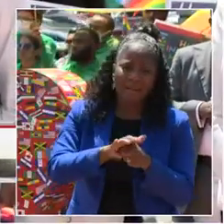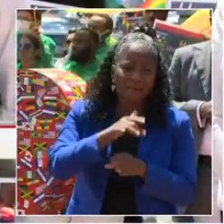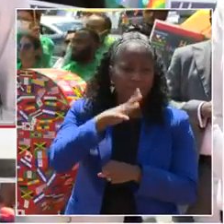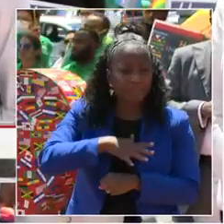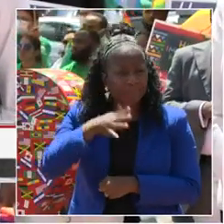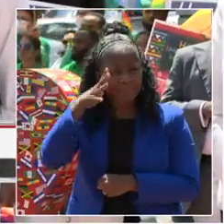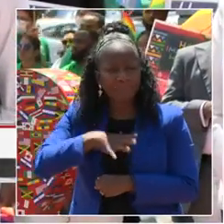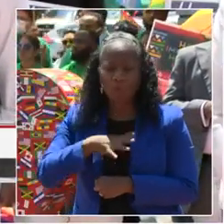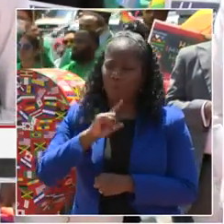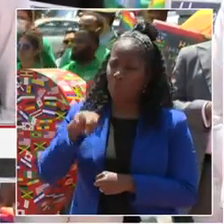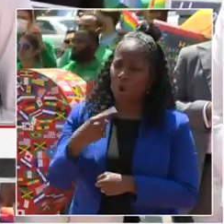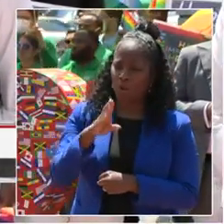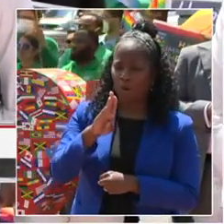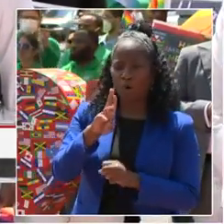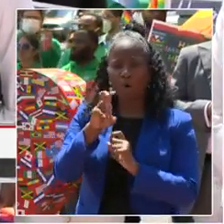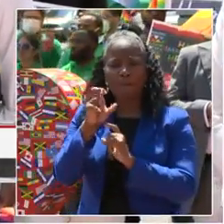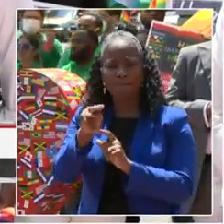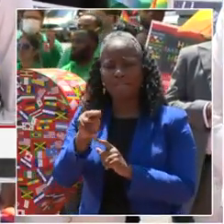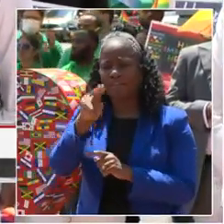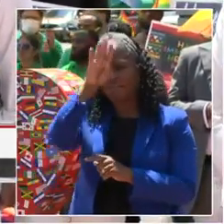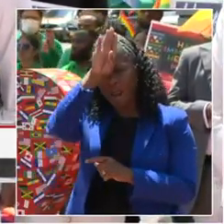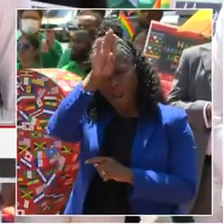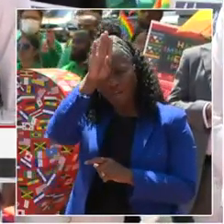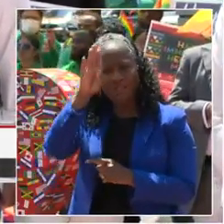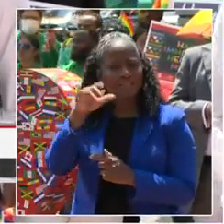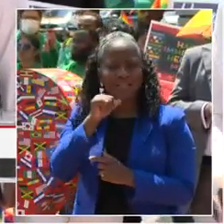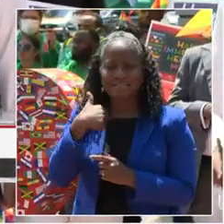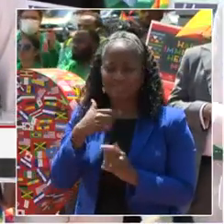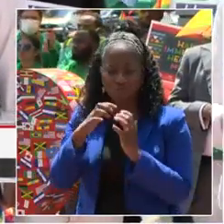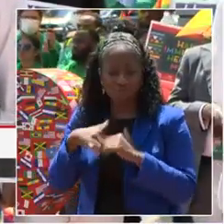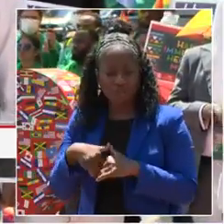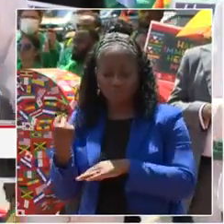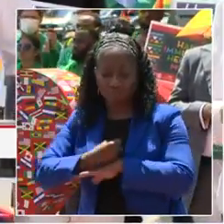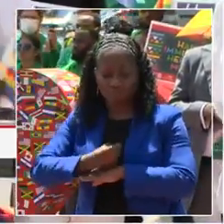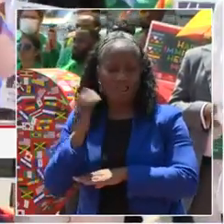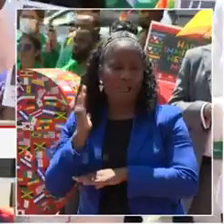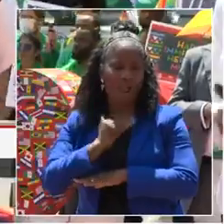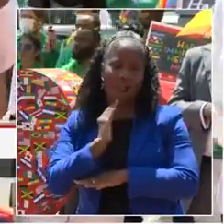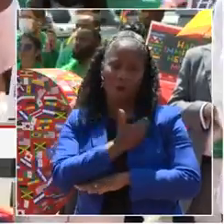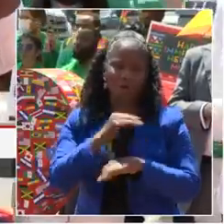only urban fire department in the country that did not shut down stations during COVID.